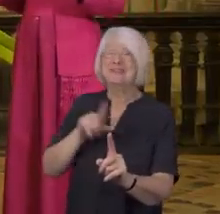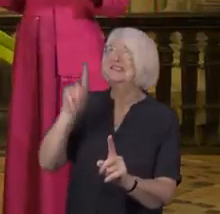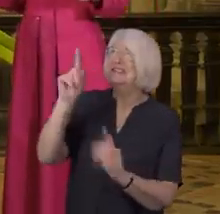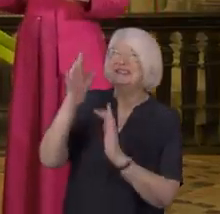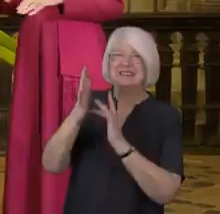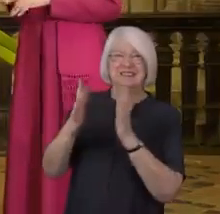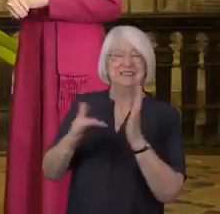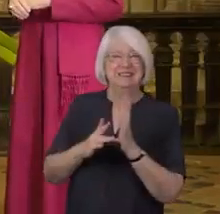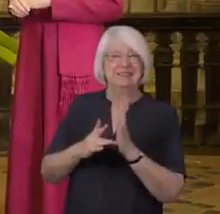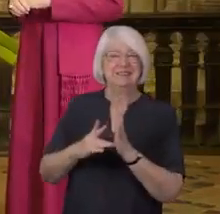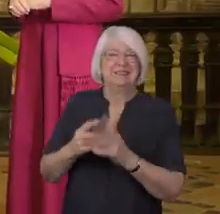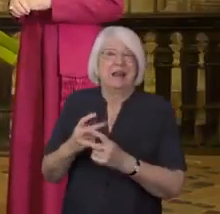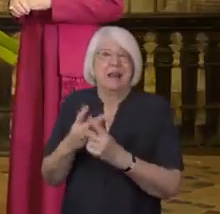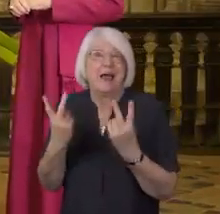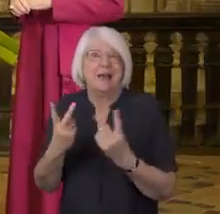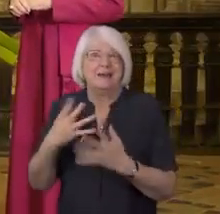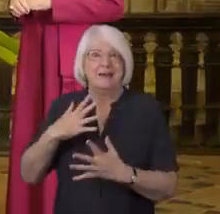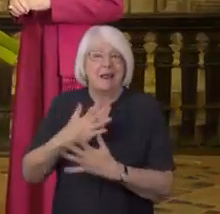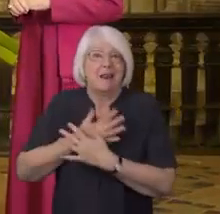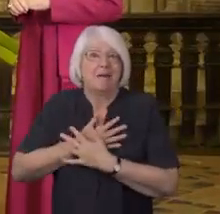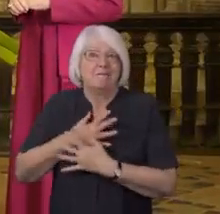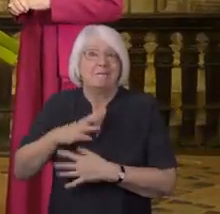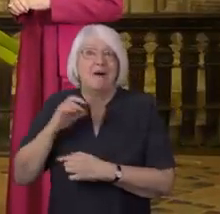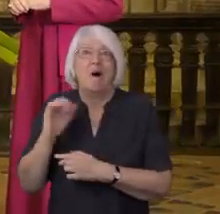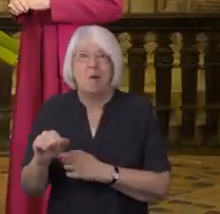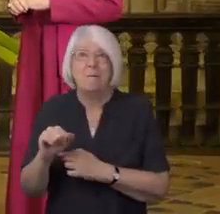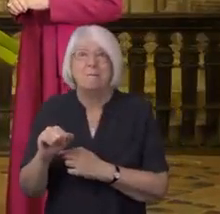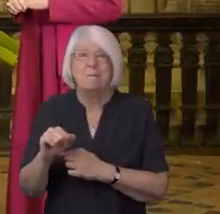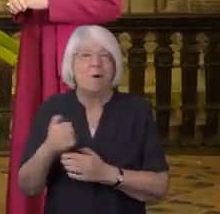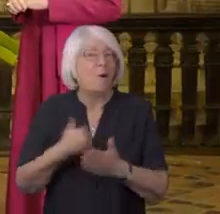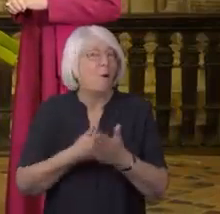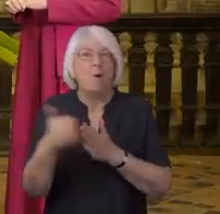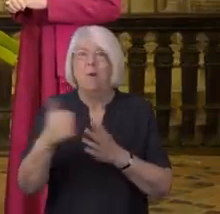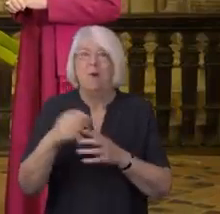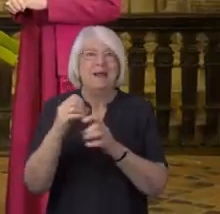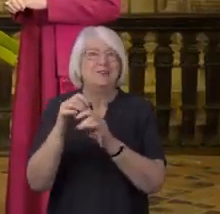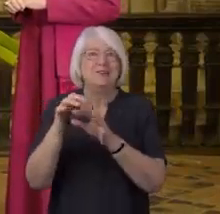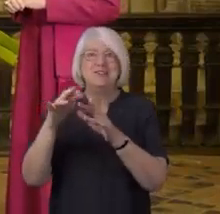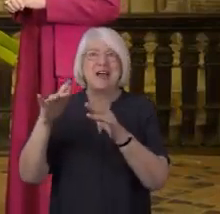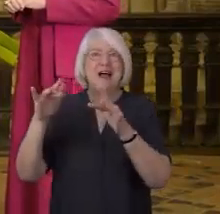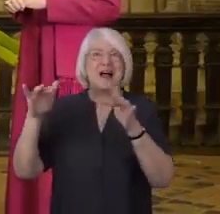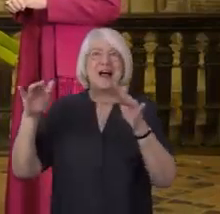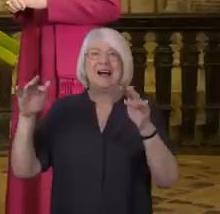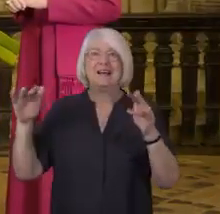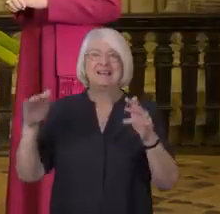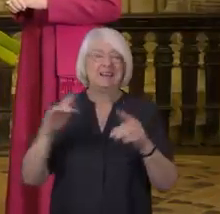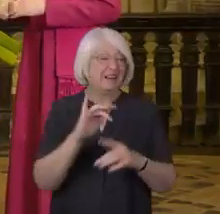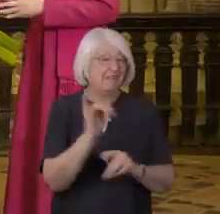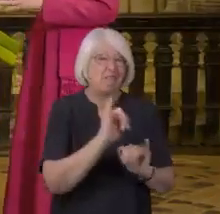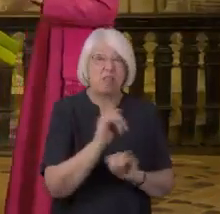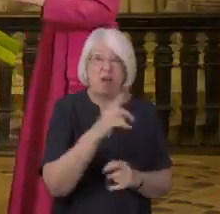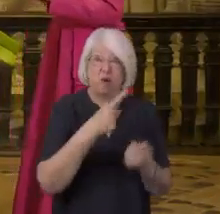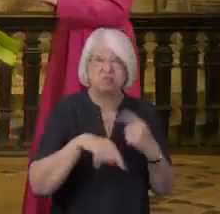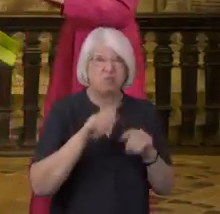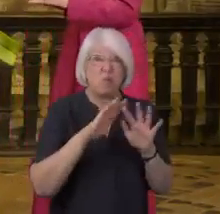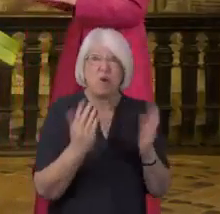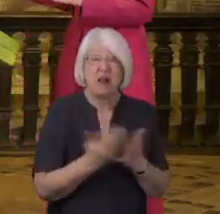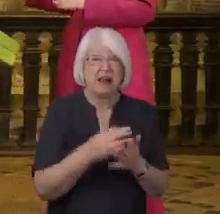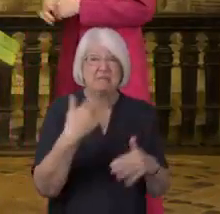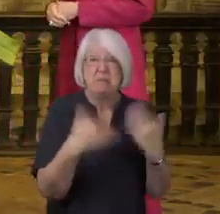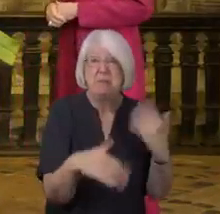can never be put out by the pain and struggle and even death in our world. So